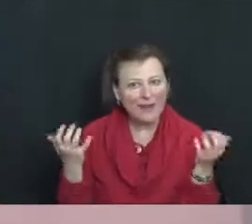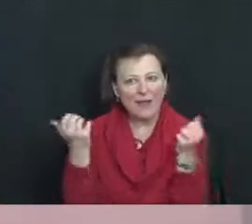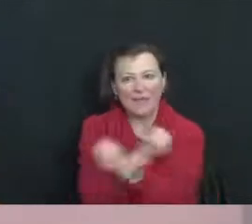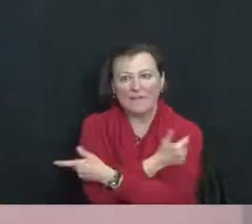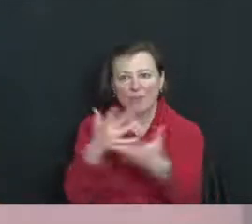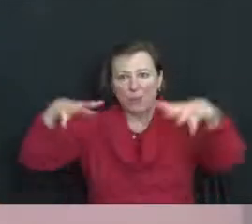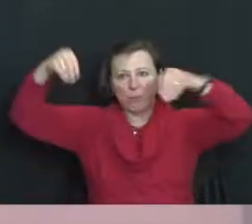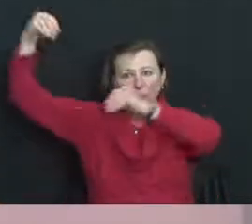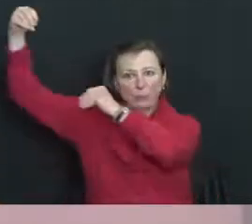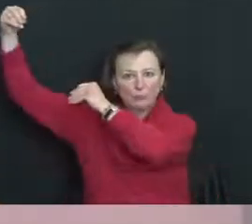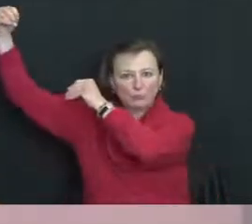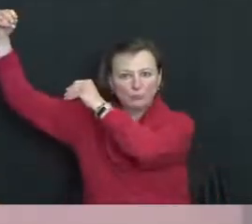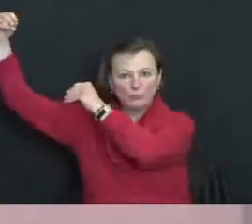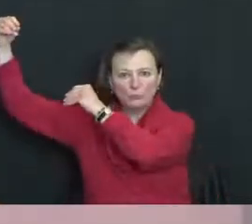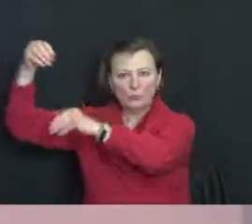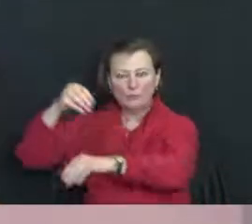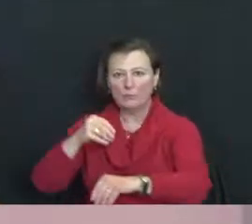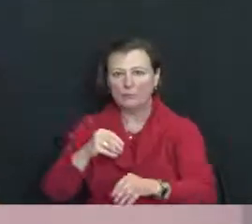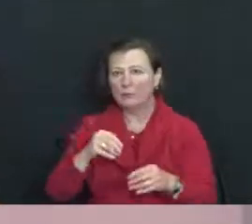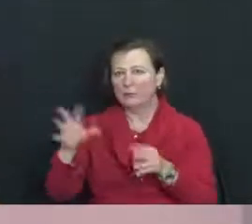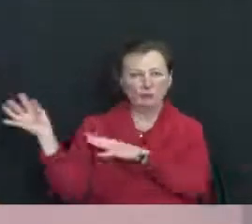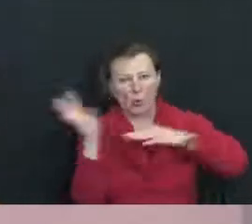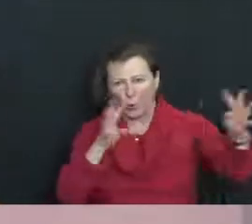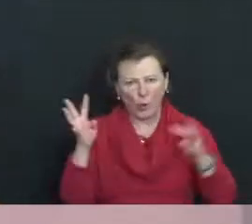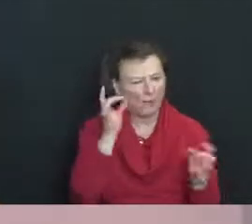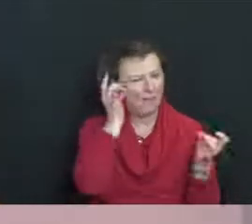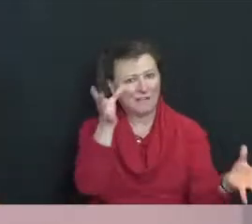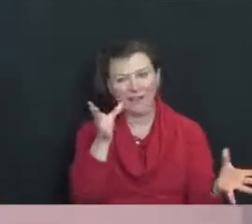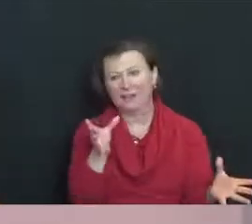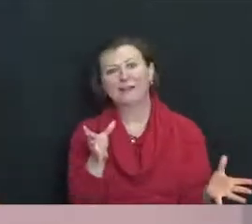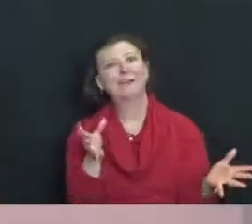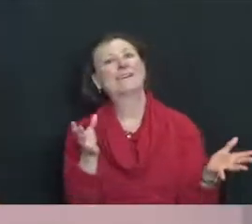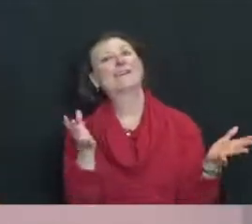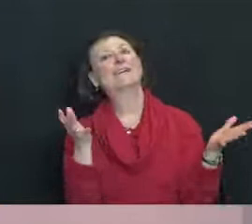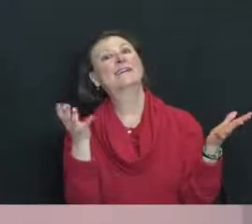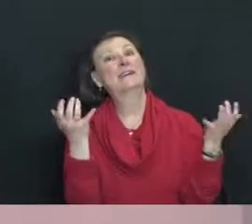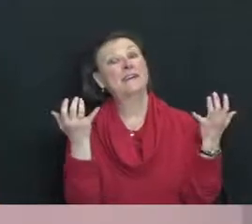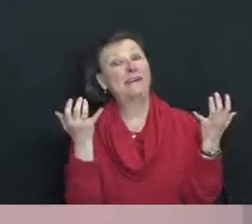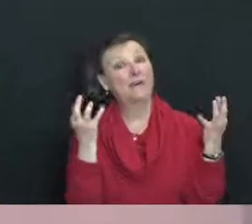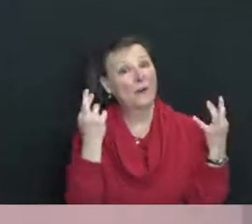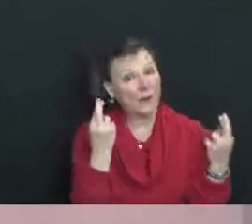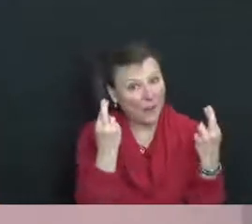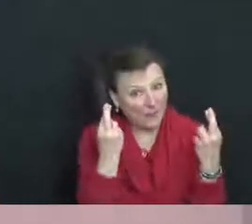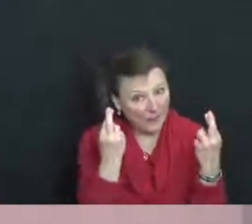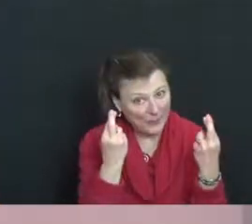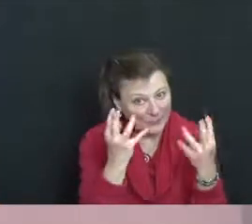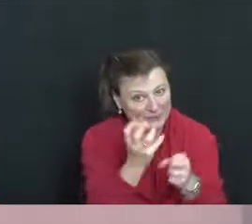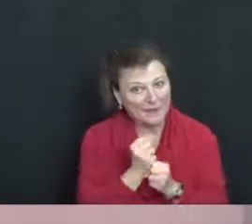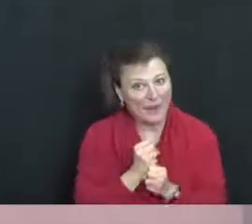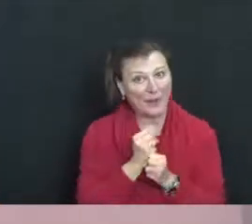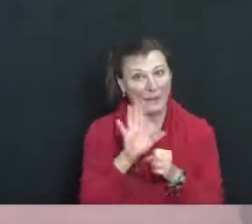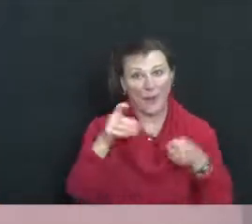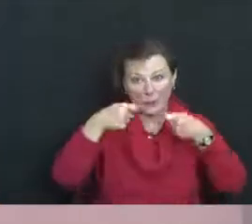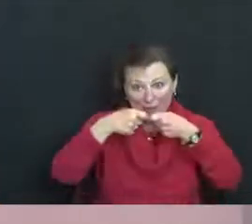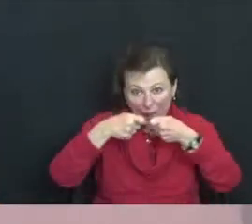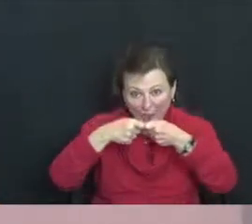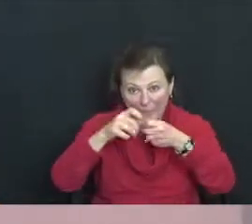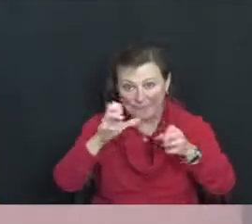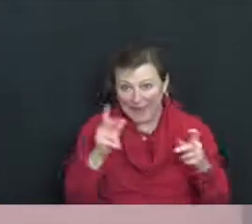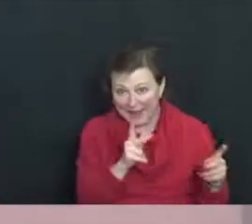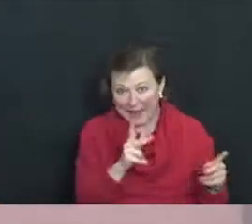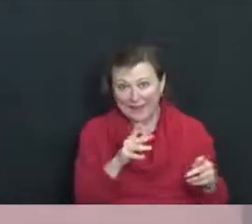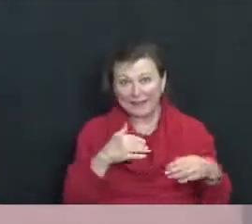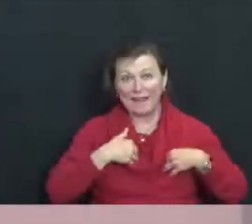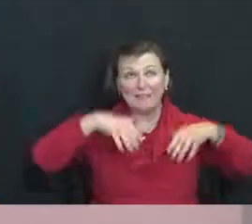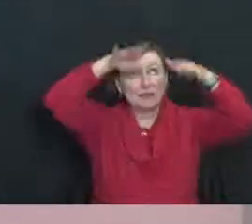was out. The power was out. It was a terrible storm. So I hope you got your power back if you lost it. I hope you got a tarp